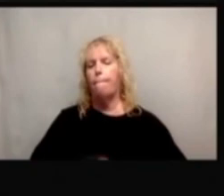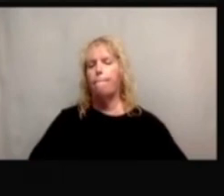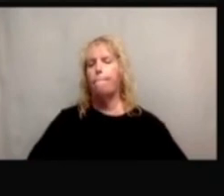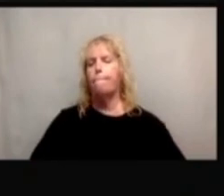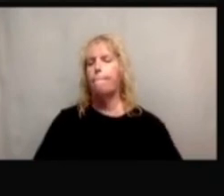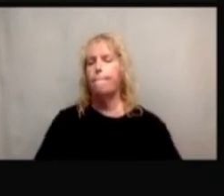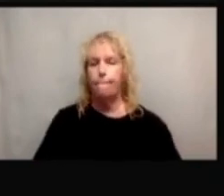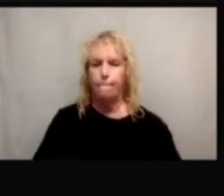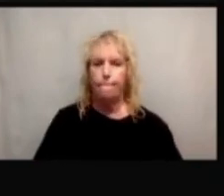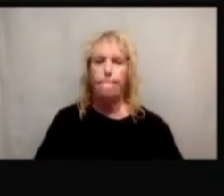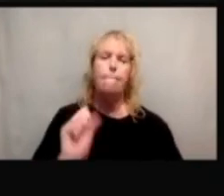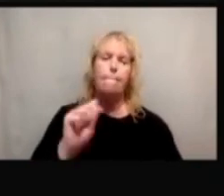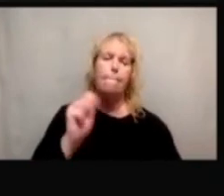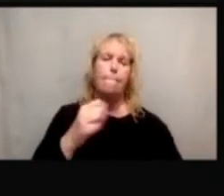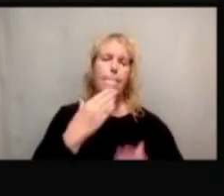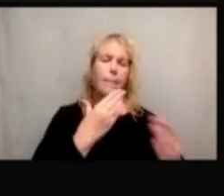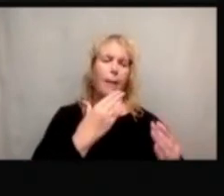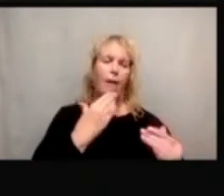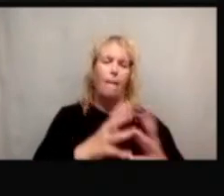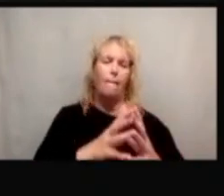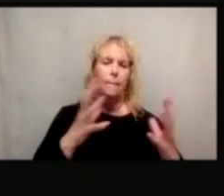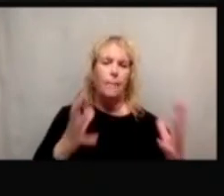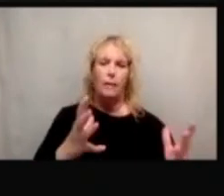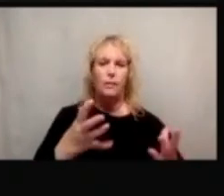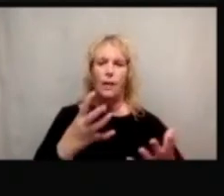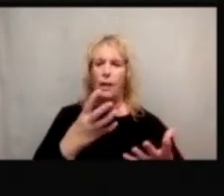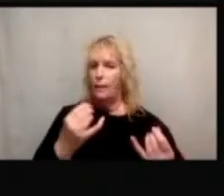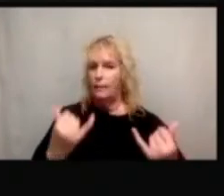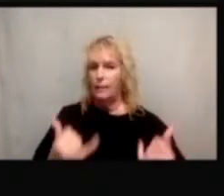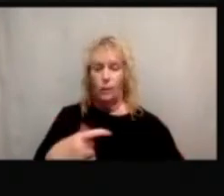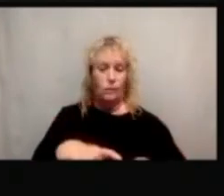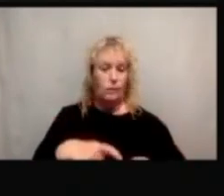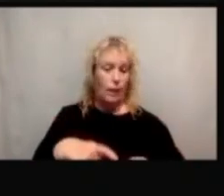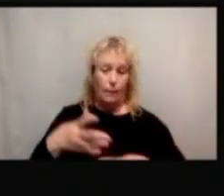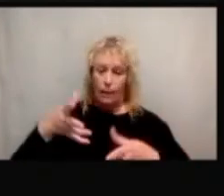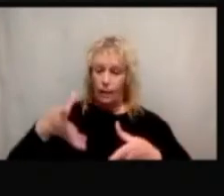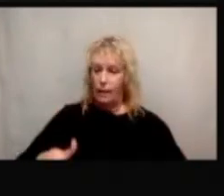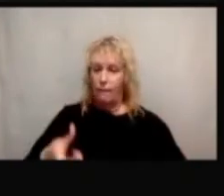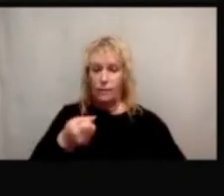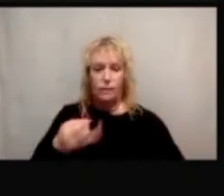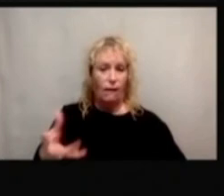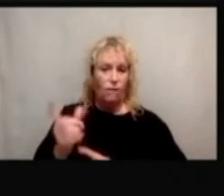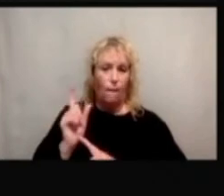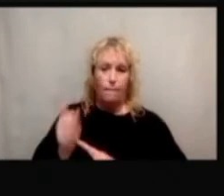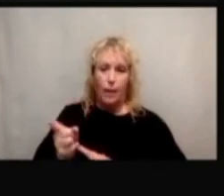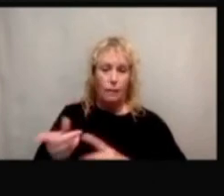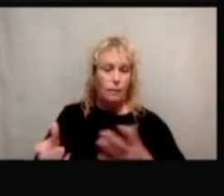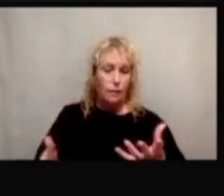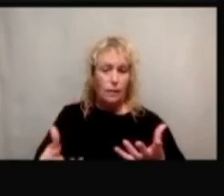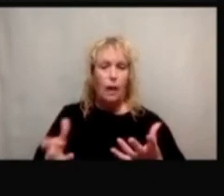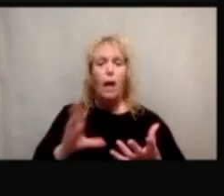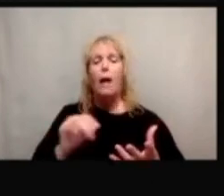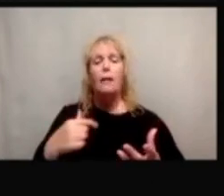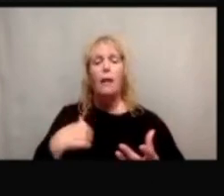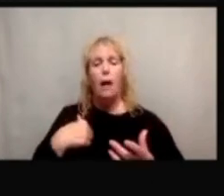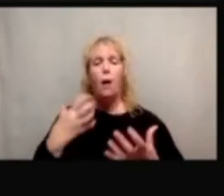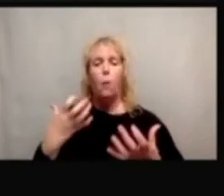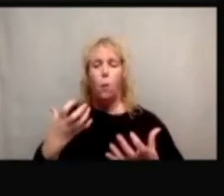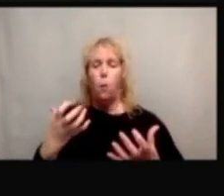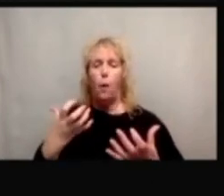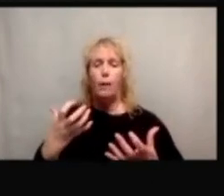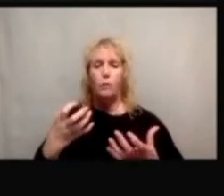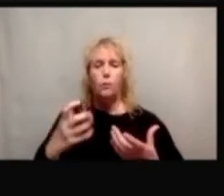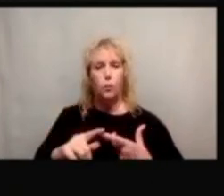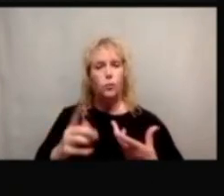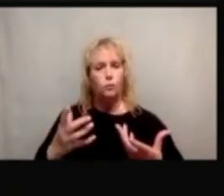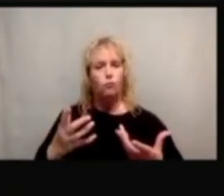Great, thank you very much. Well, we're down to our last couple of minutes for this session, and I thought I would just put in a plug for those of you